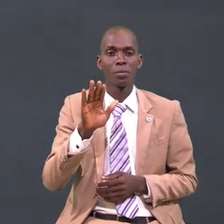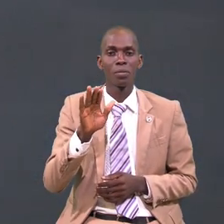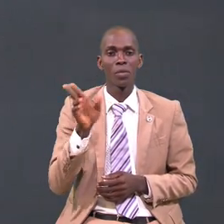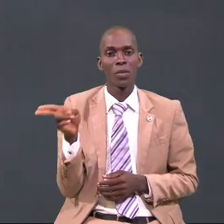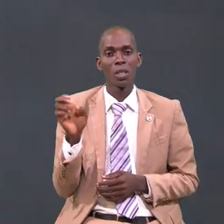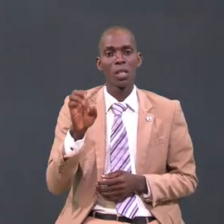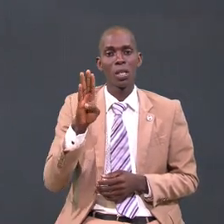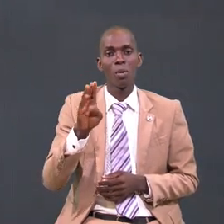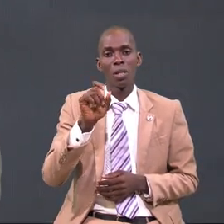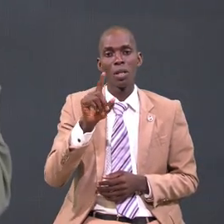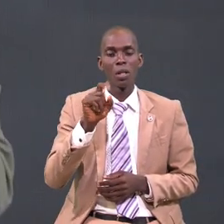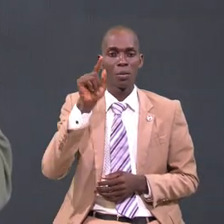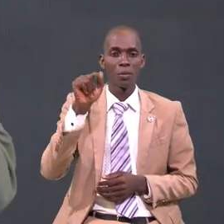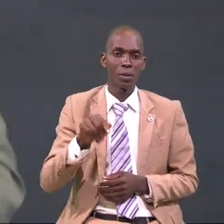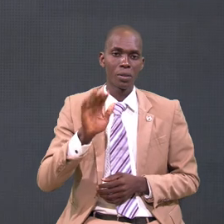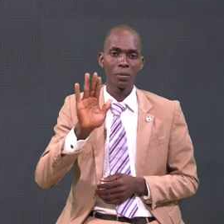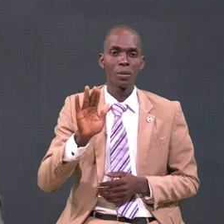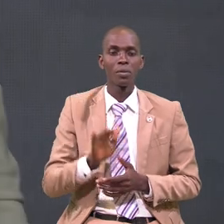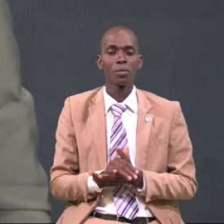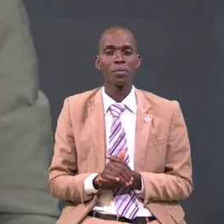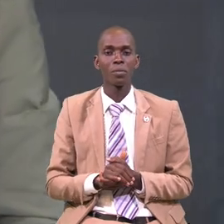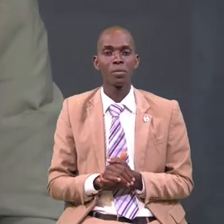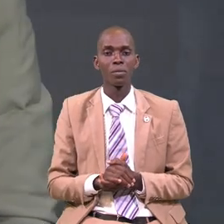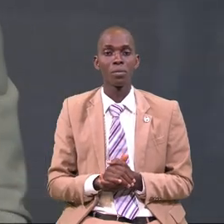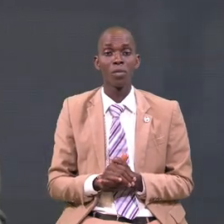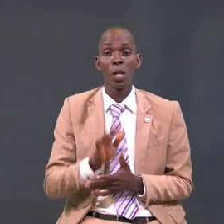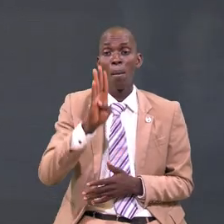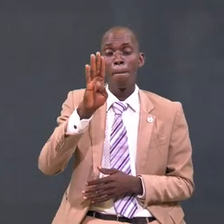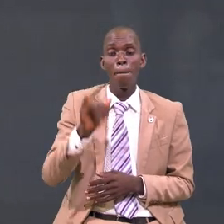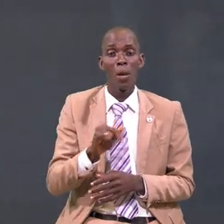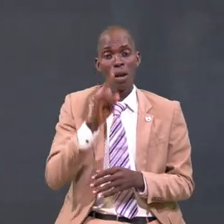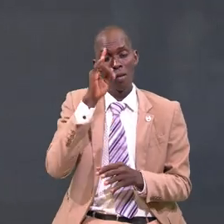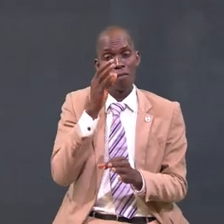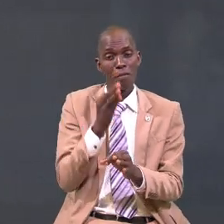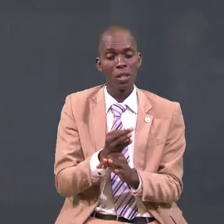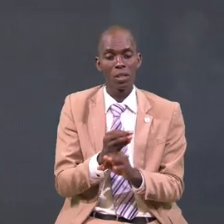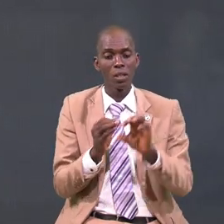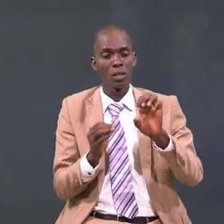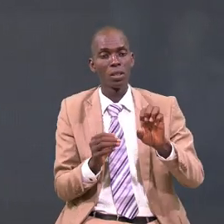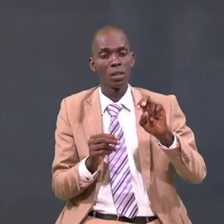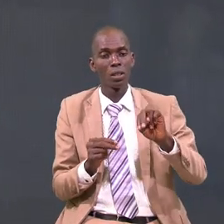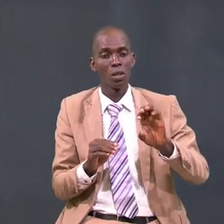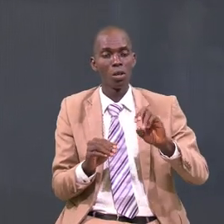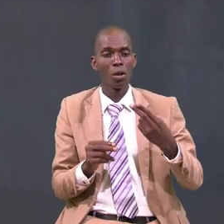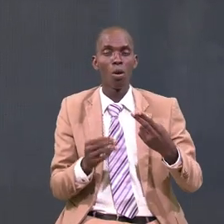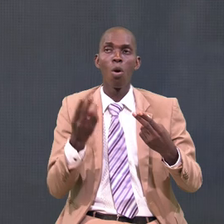Hebrews chapter 11 verse 5. By faith Enoch was translated.